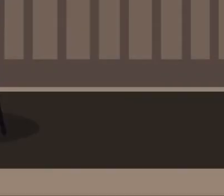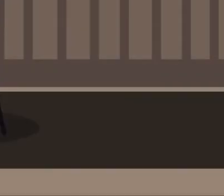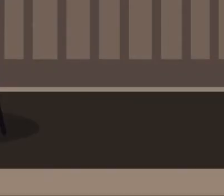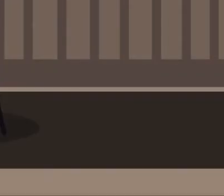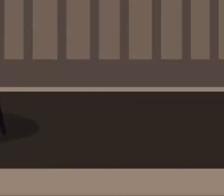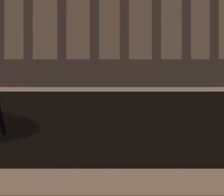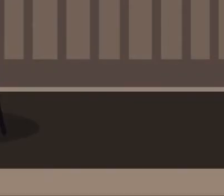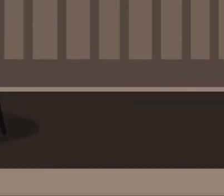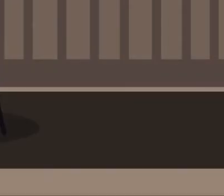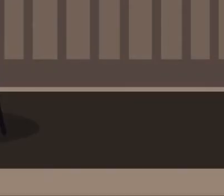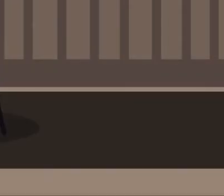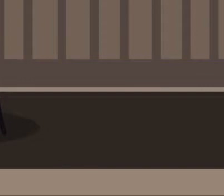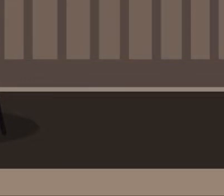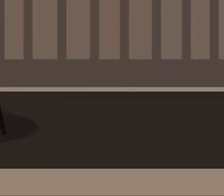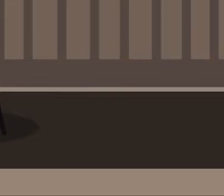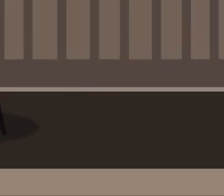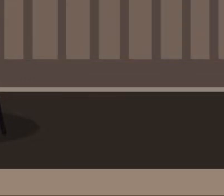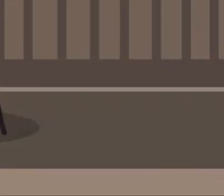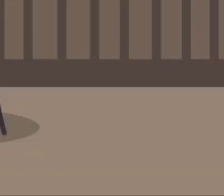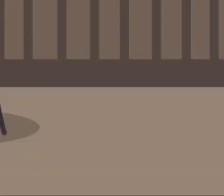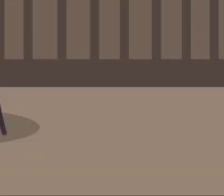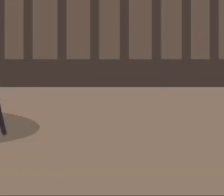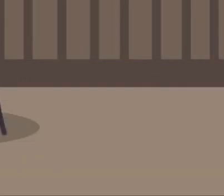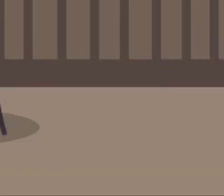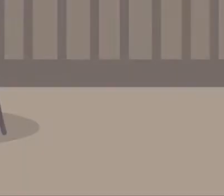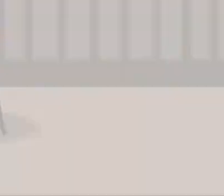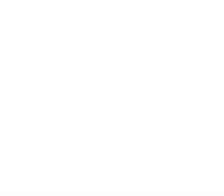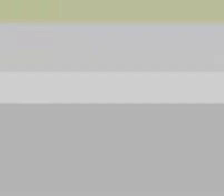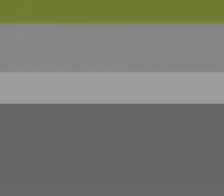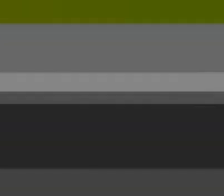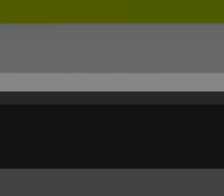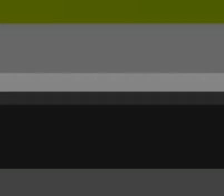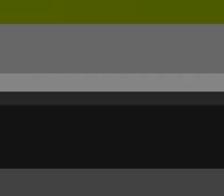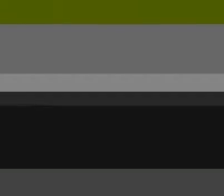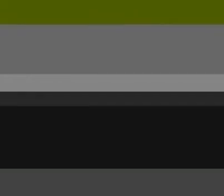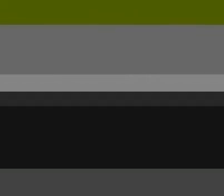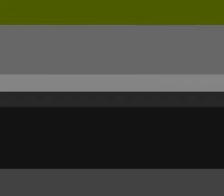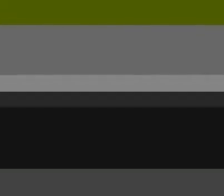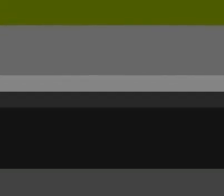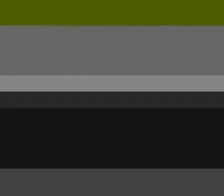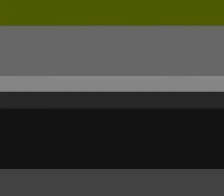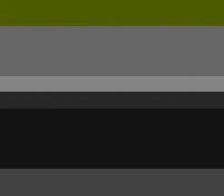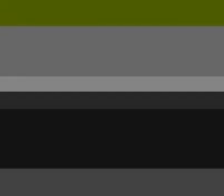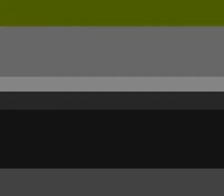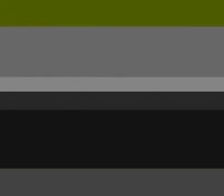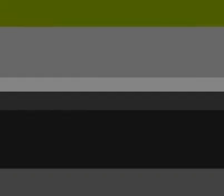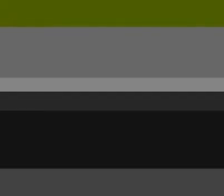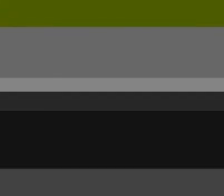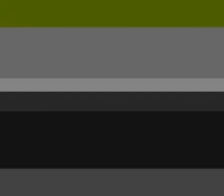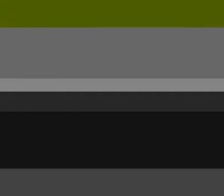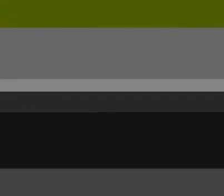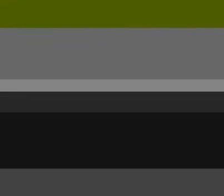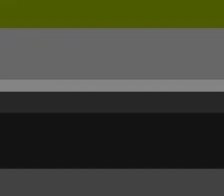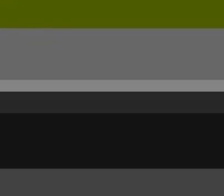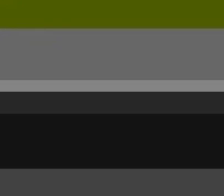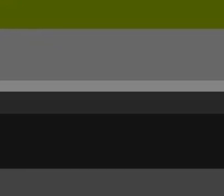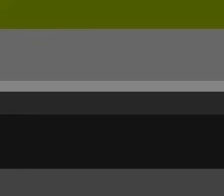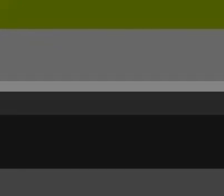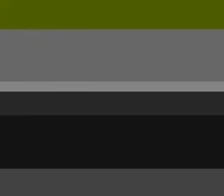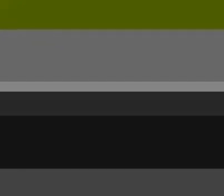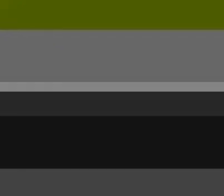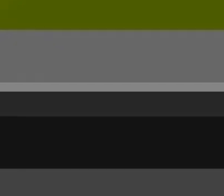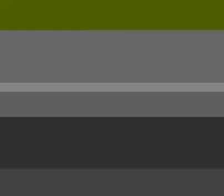I observed some other things about Australia. In Australia, people ran in the streets and parks